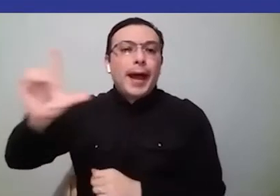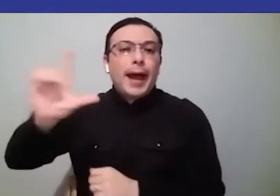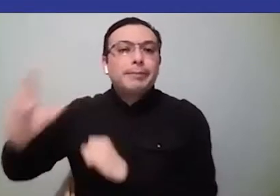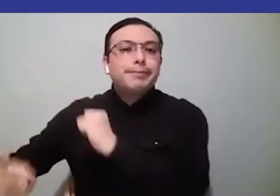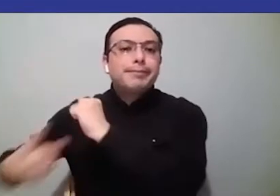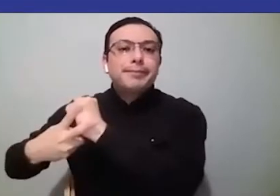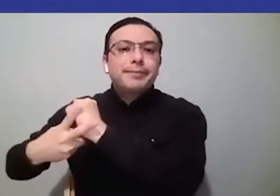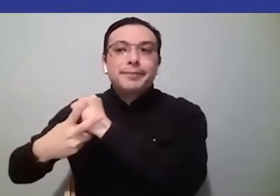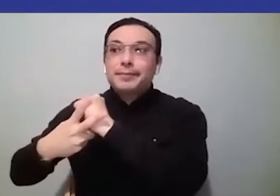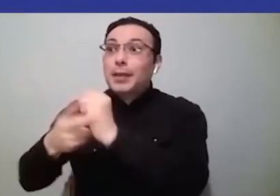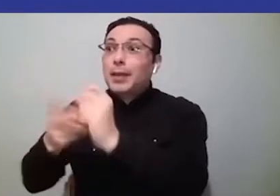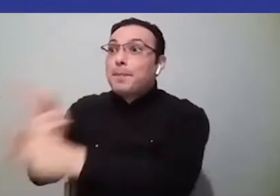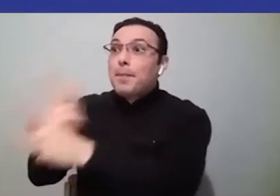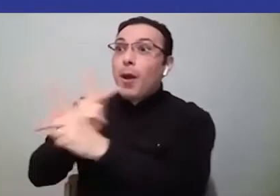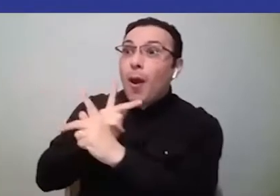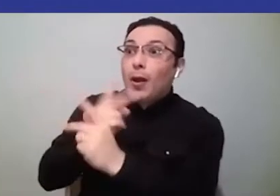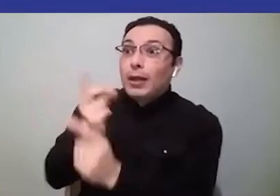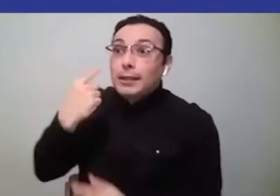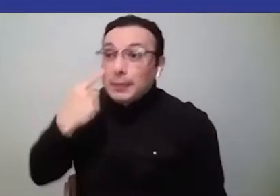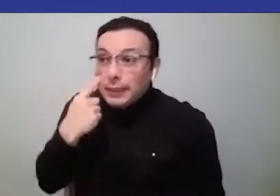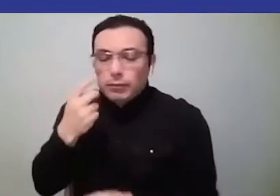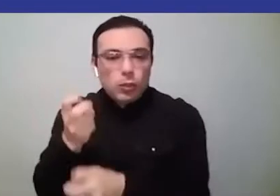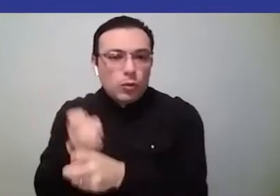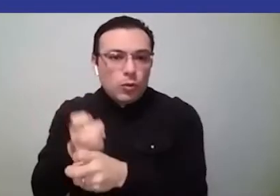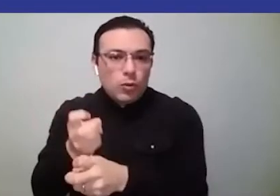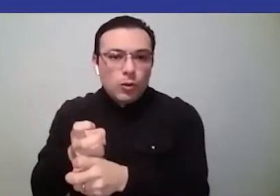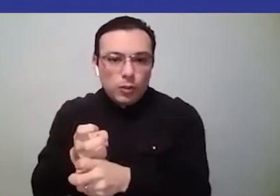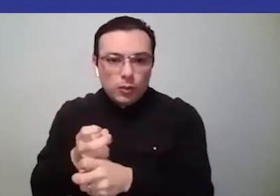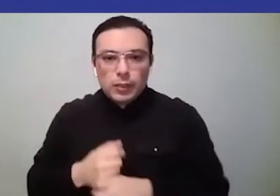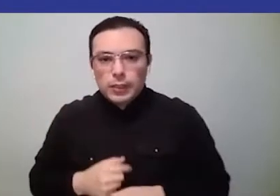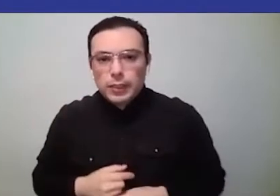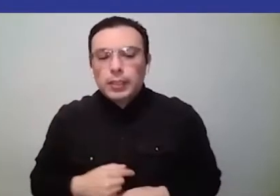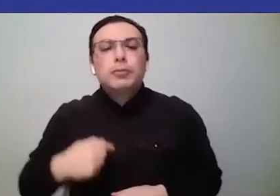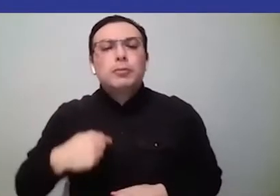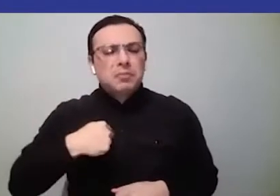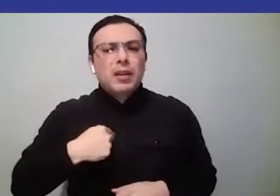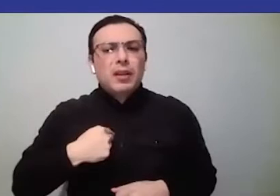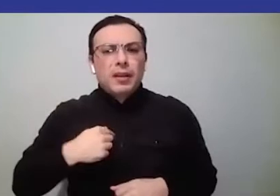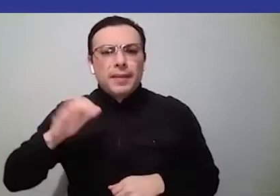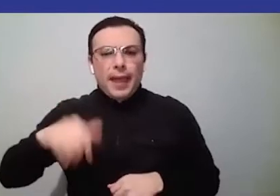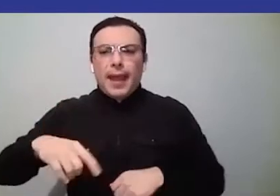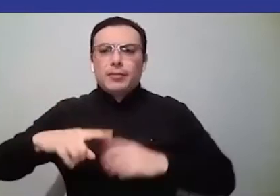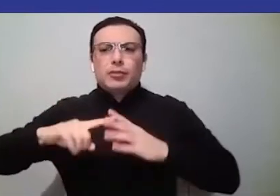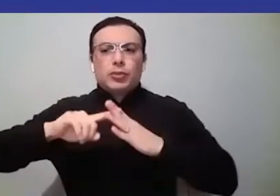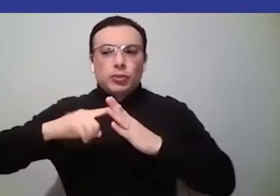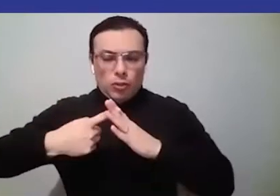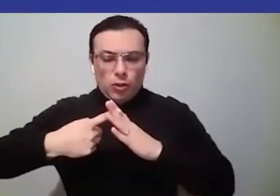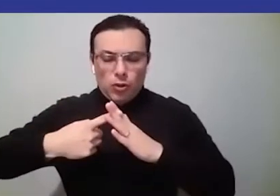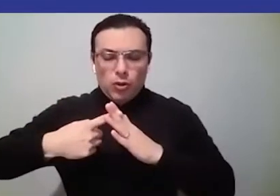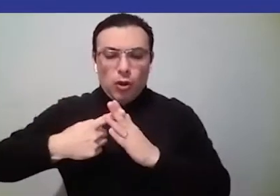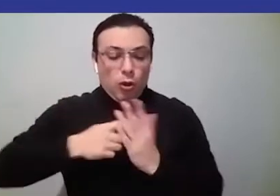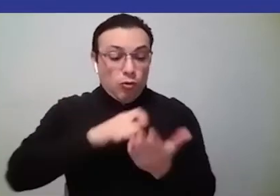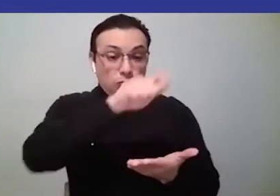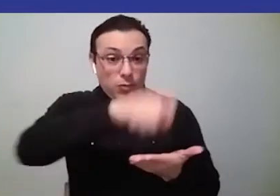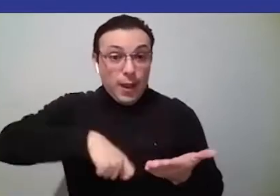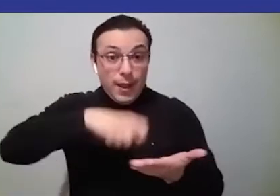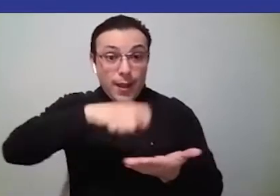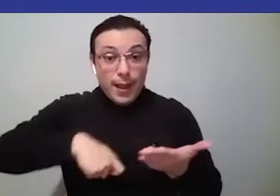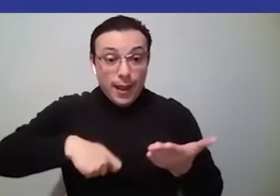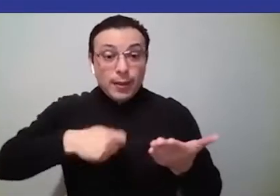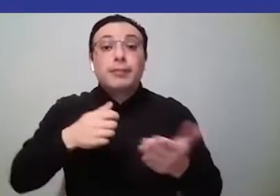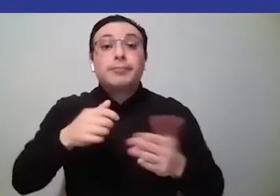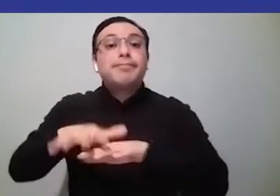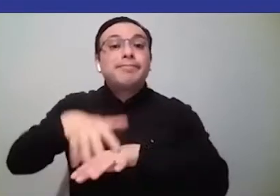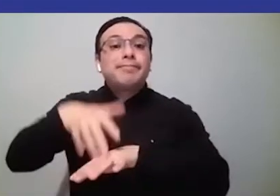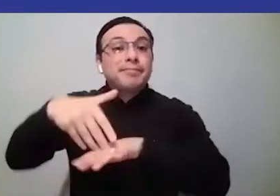around the same time that I started writing in Anishinaabe, the Anishinaabe language, and started to bring that into my